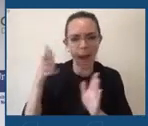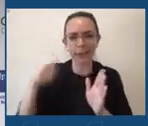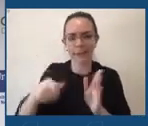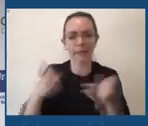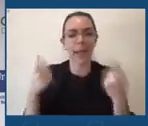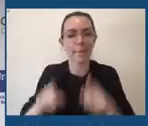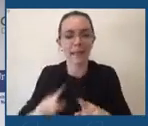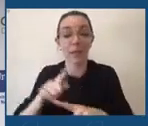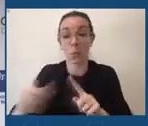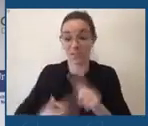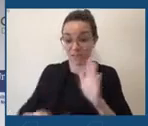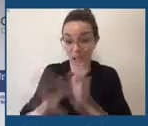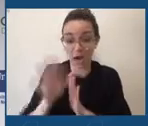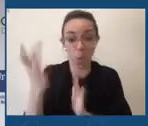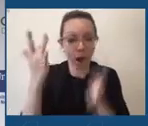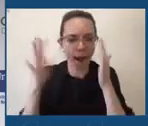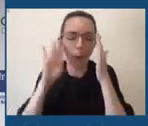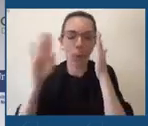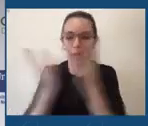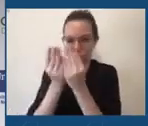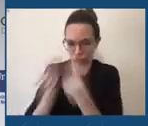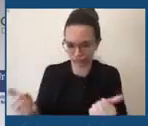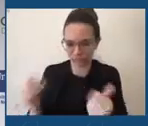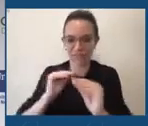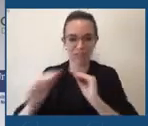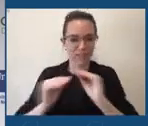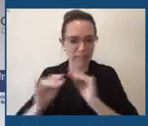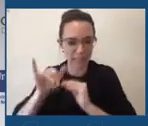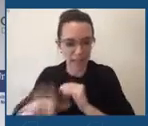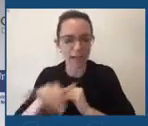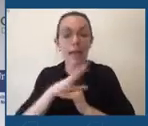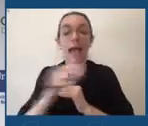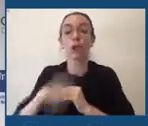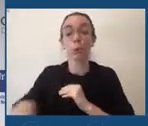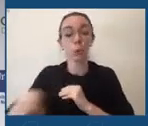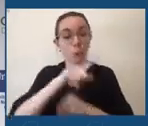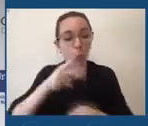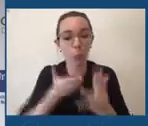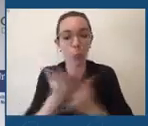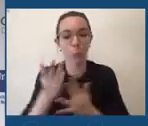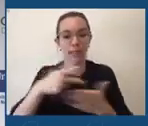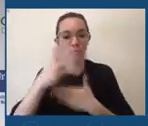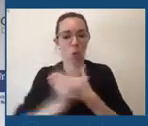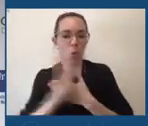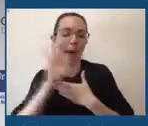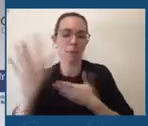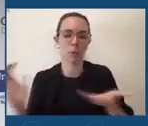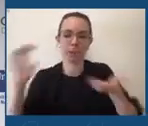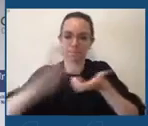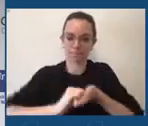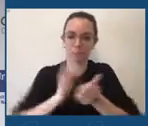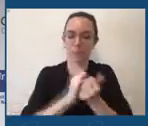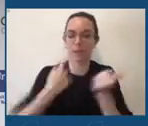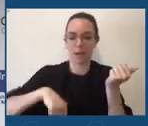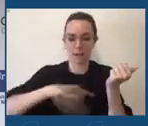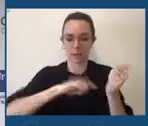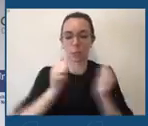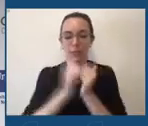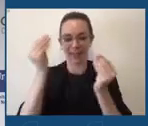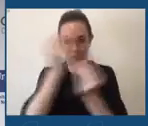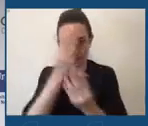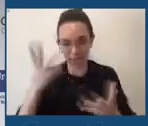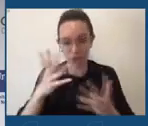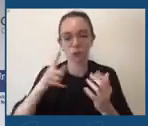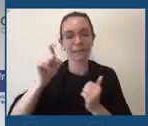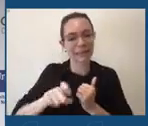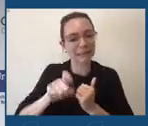it. We're going to take care of this. And you, through this program, are going to be embedded with us as well with the data I need, the facts I